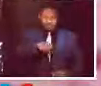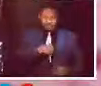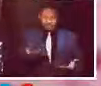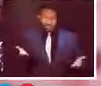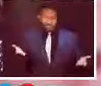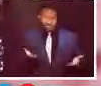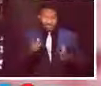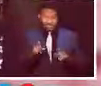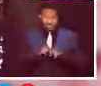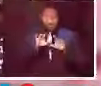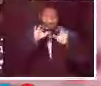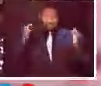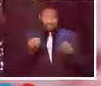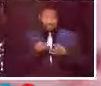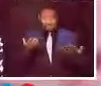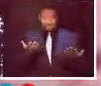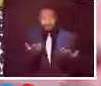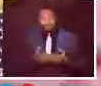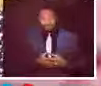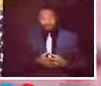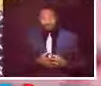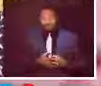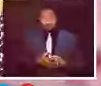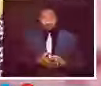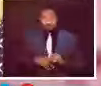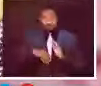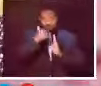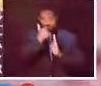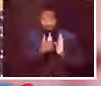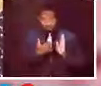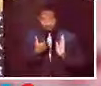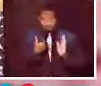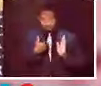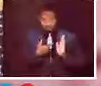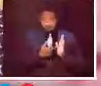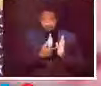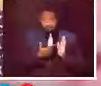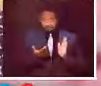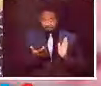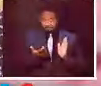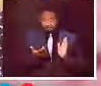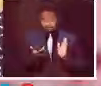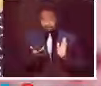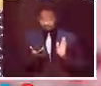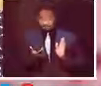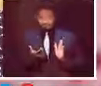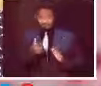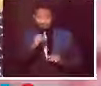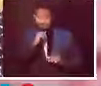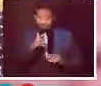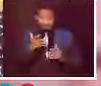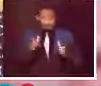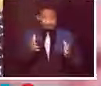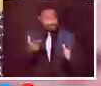family. Even the list that we have on our side, Mr. Speaker, is not conclusive. I